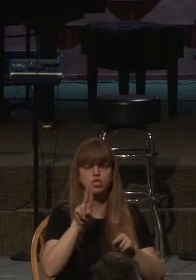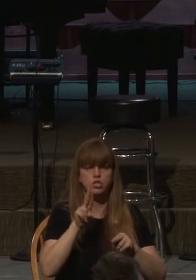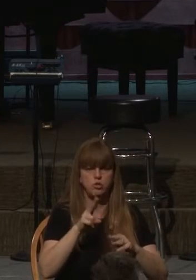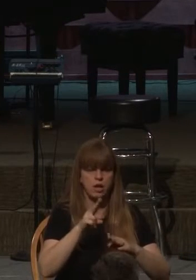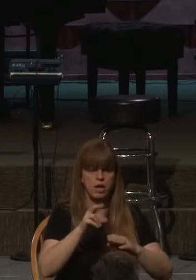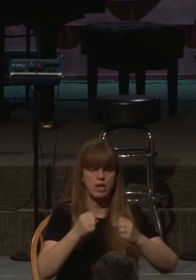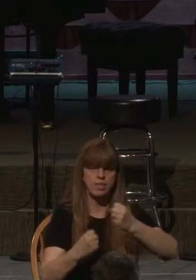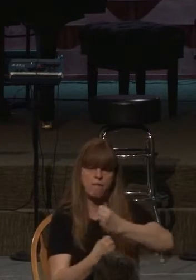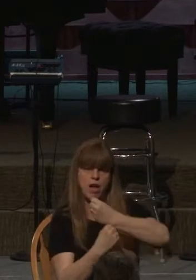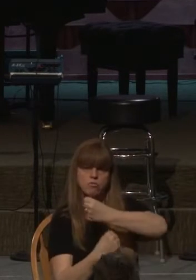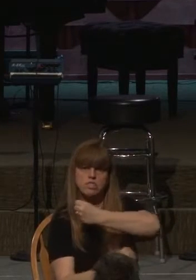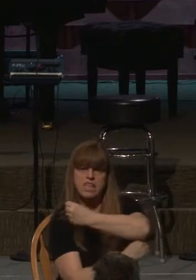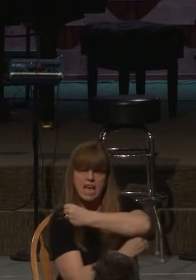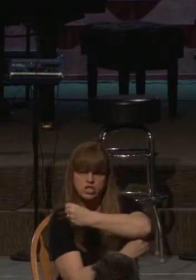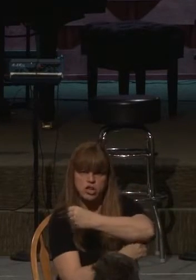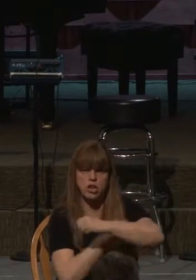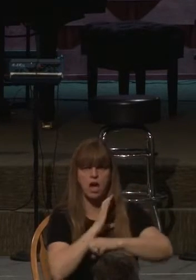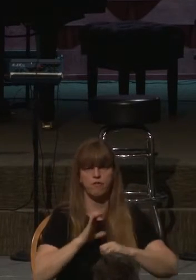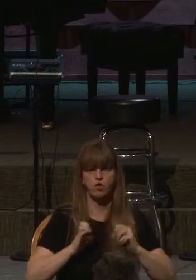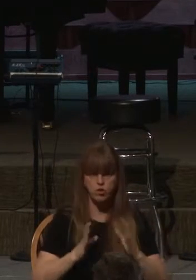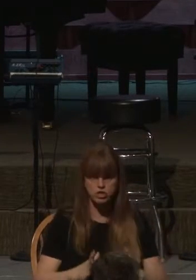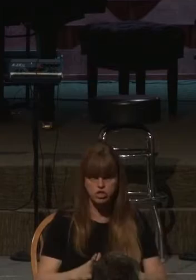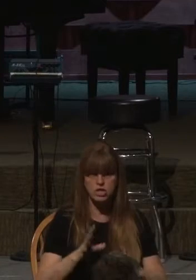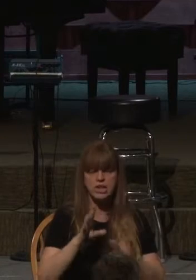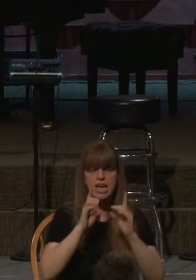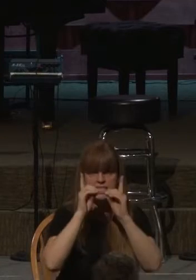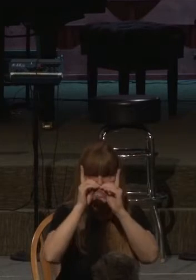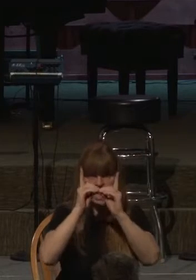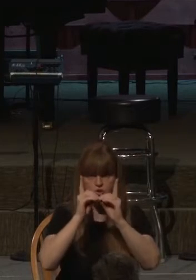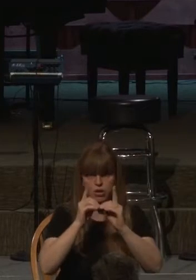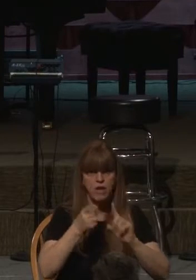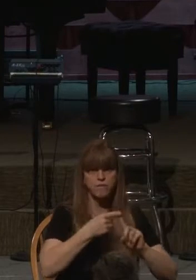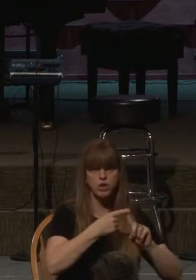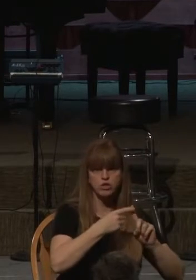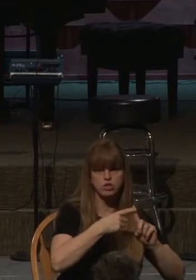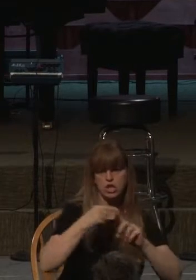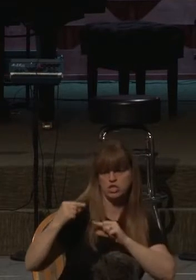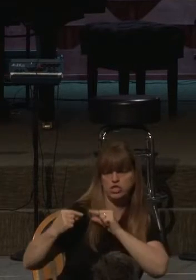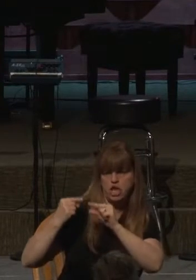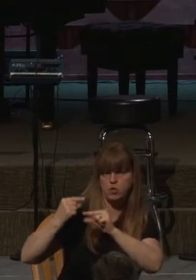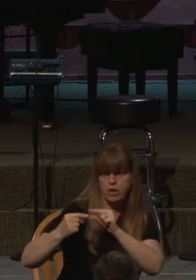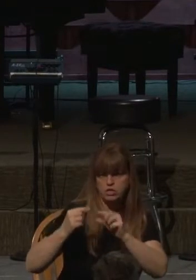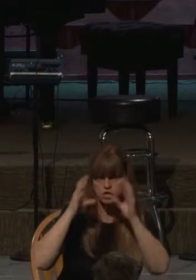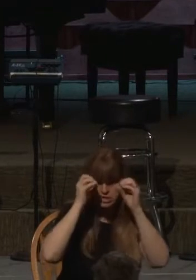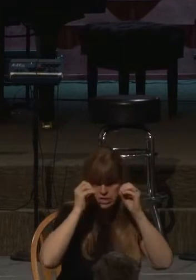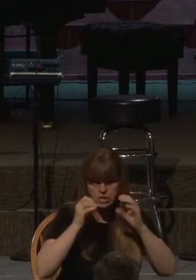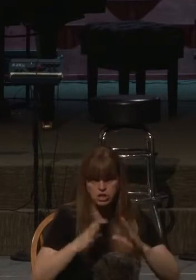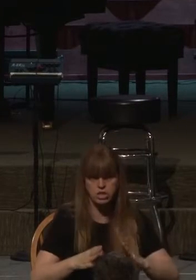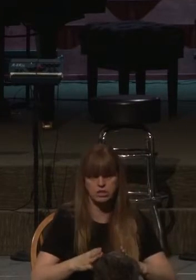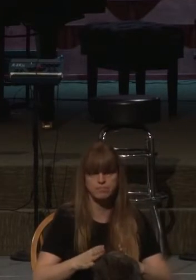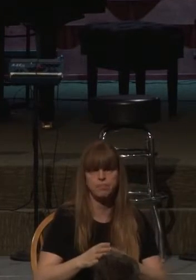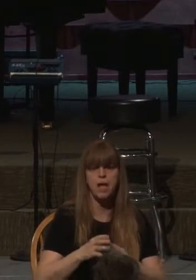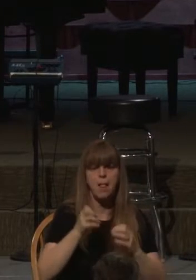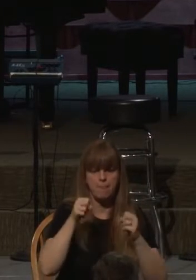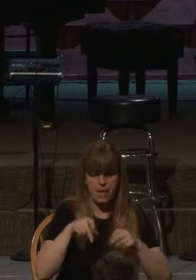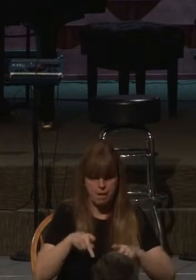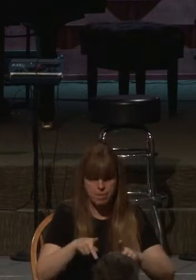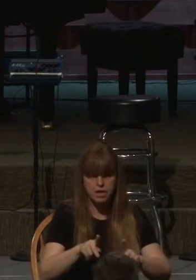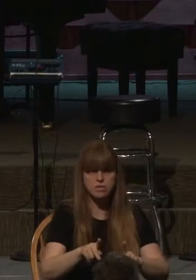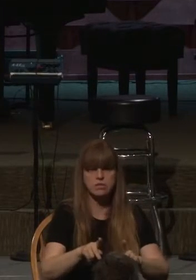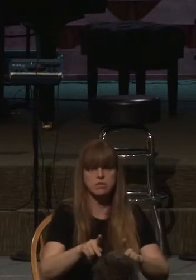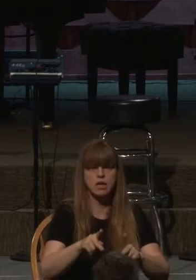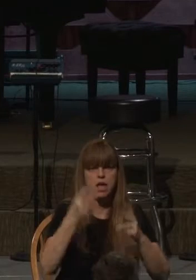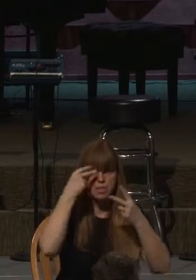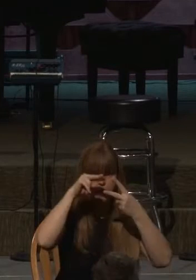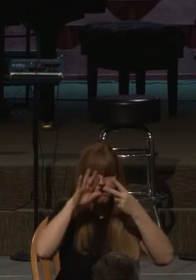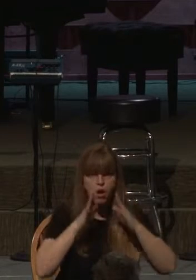of Christian doctrine and first generation teachings on that doctrine. The apostles and the